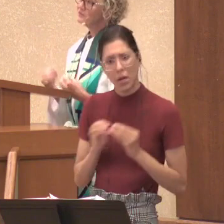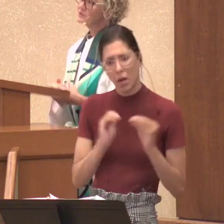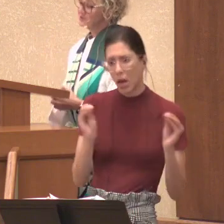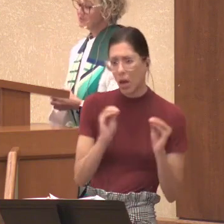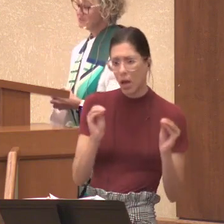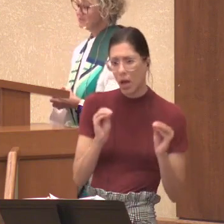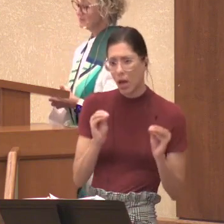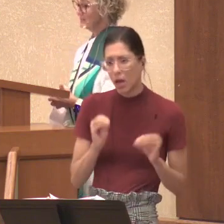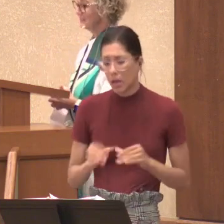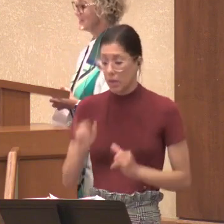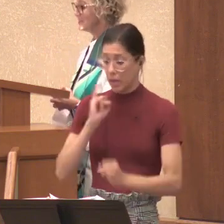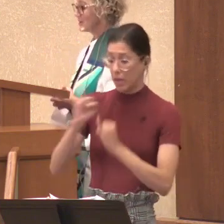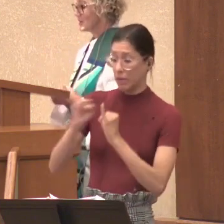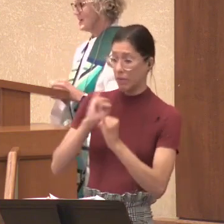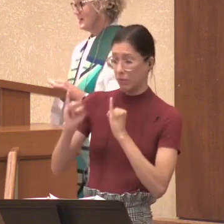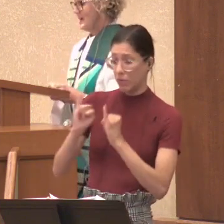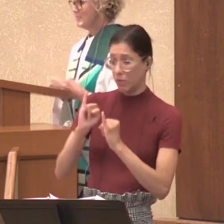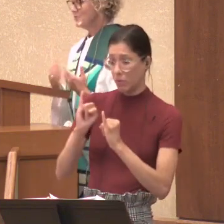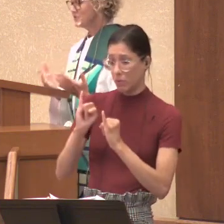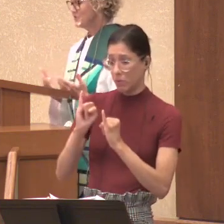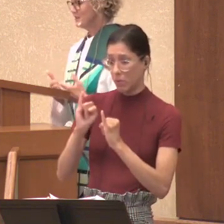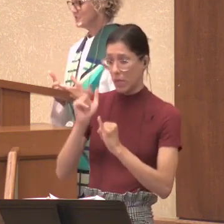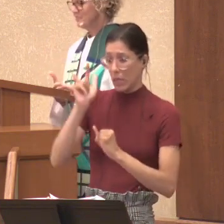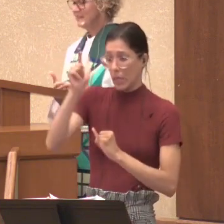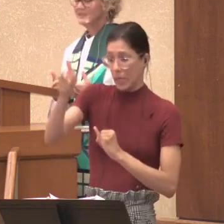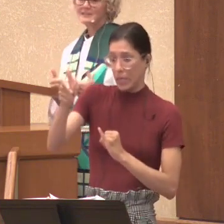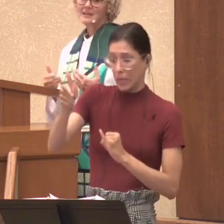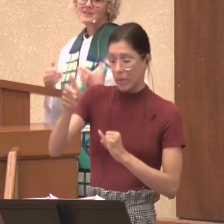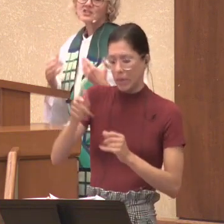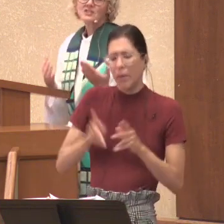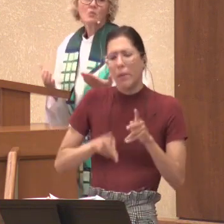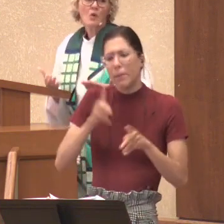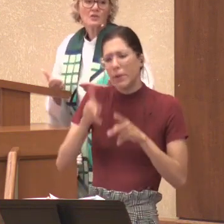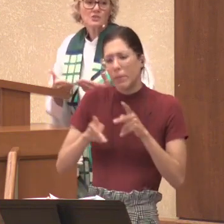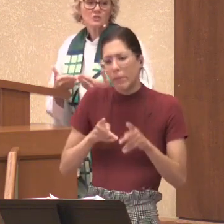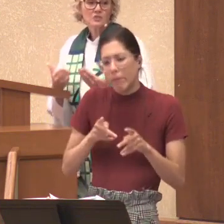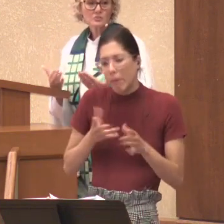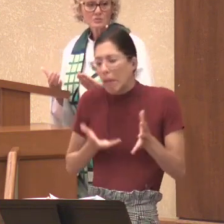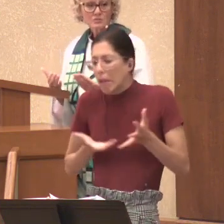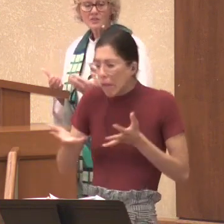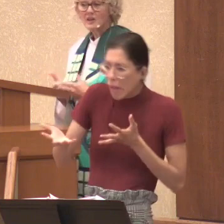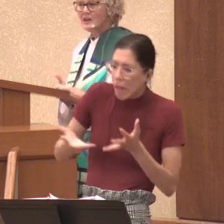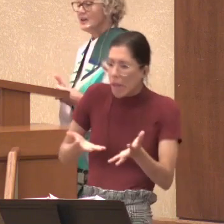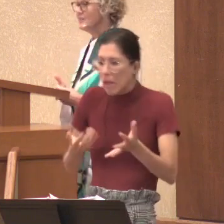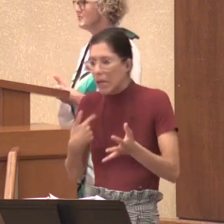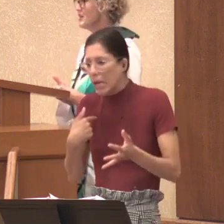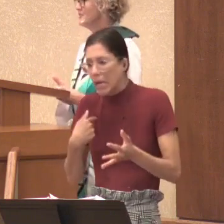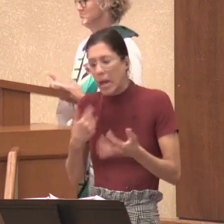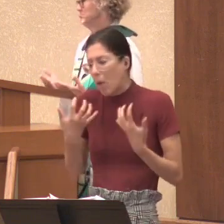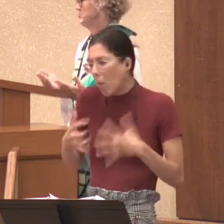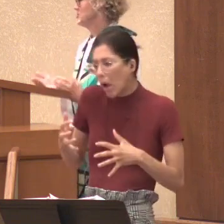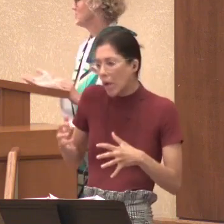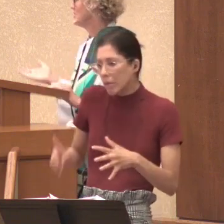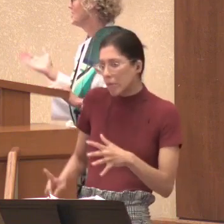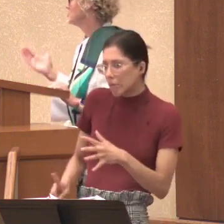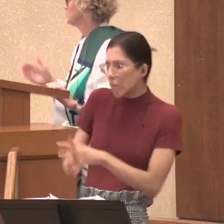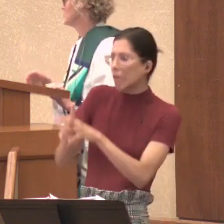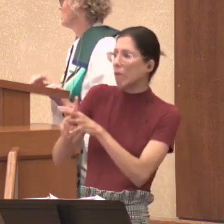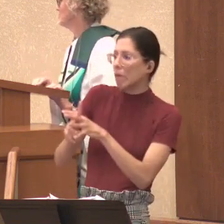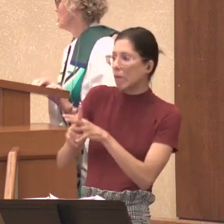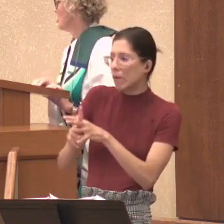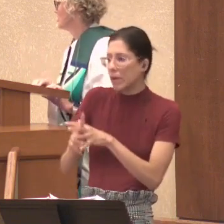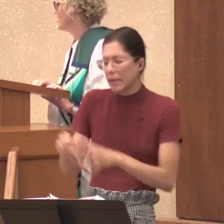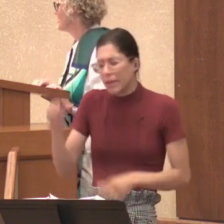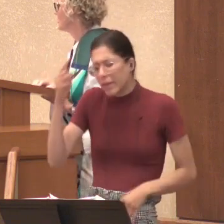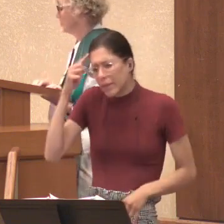they interviewed the people later, and most of them explained that they just didn't want to intrude, and they thought someone else would